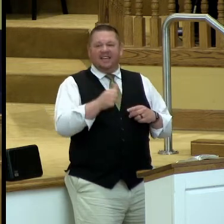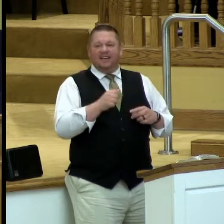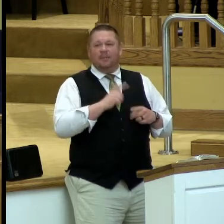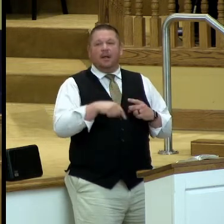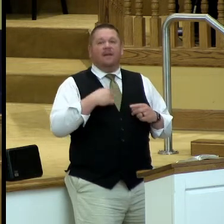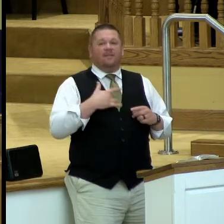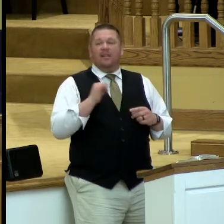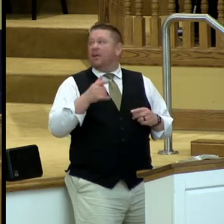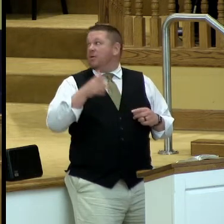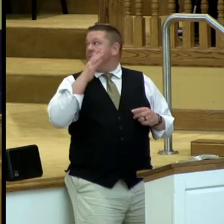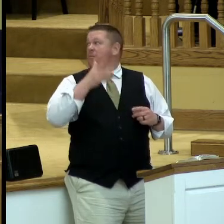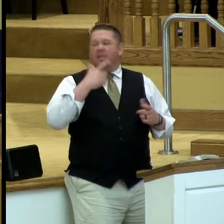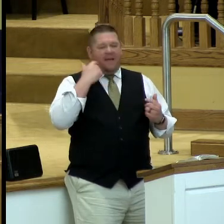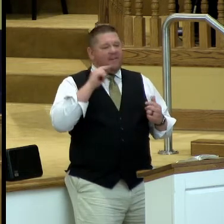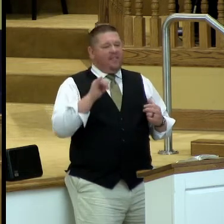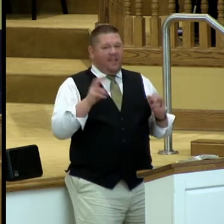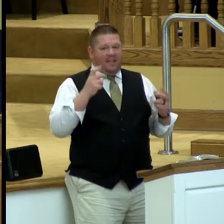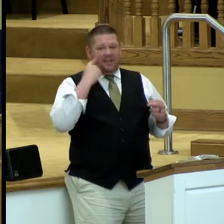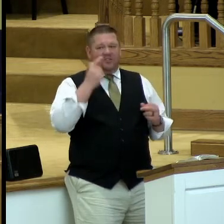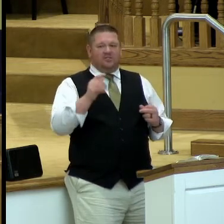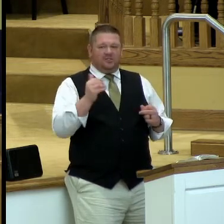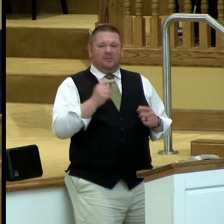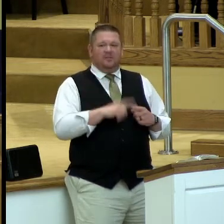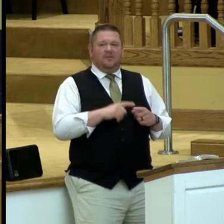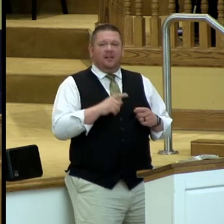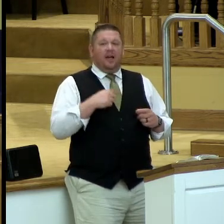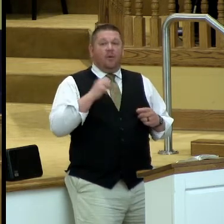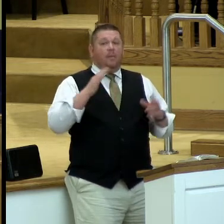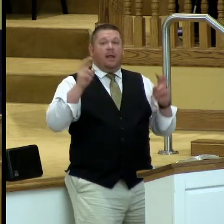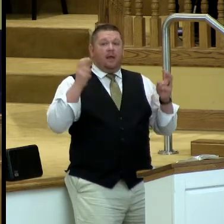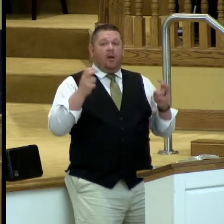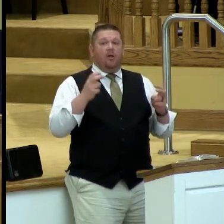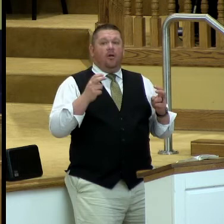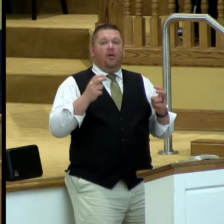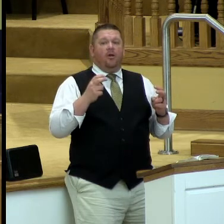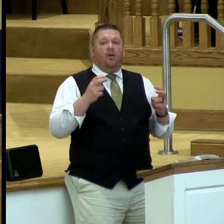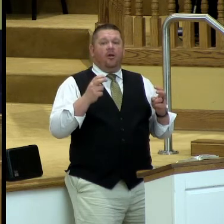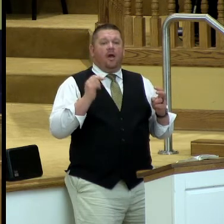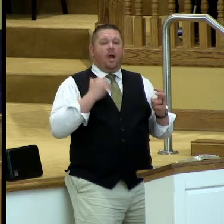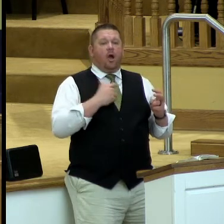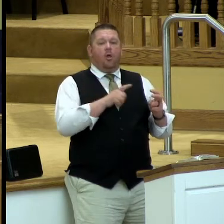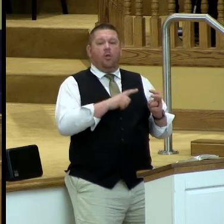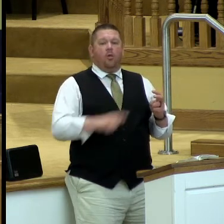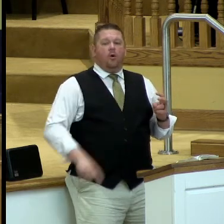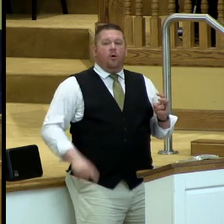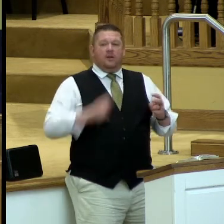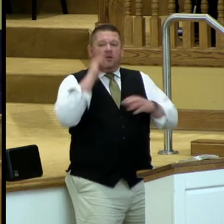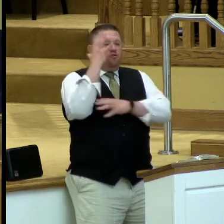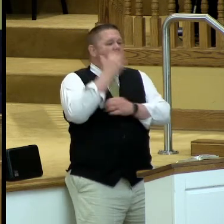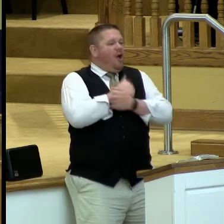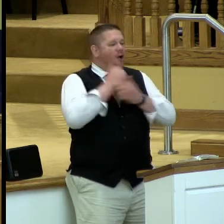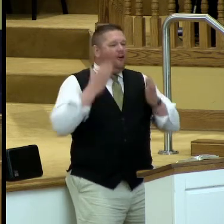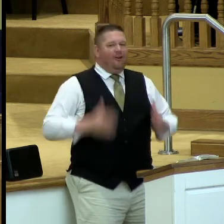didn't, but I feel like y'all will probably laugh at it because y'all seem to be a lot like me. I was going to put Our Lord as a Tree